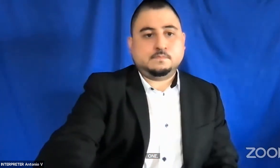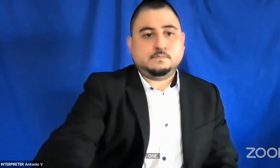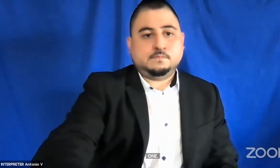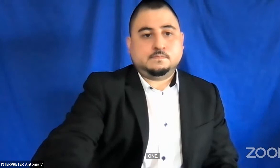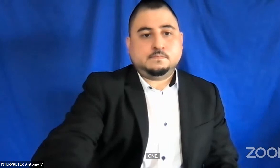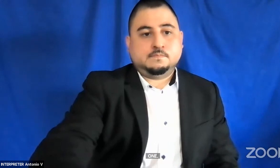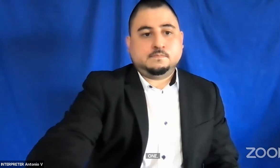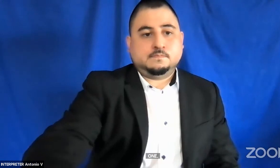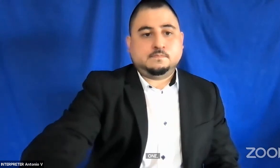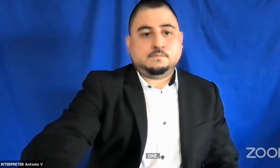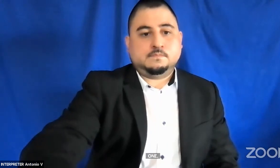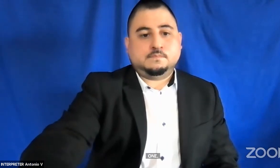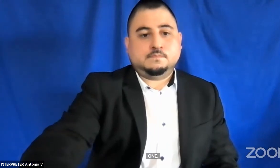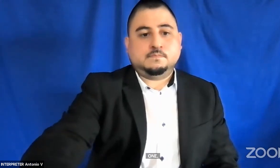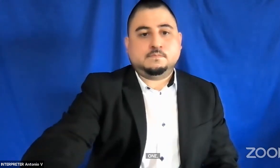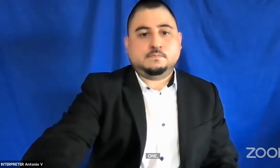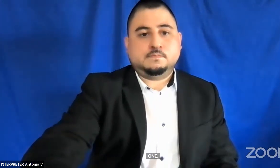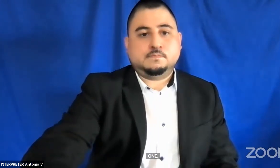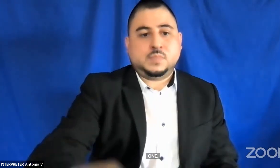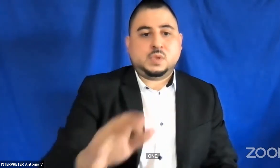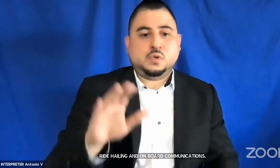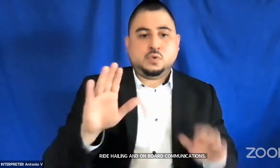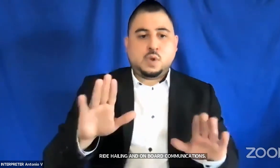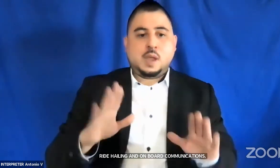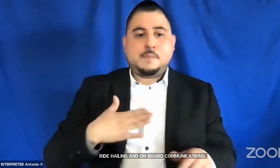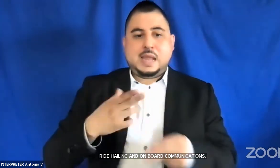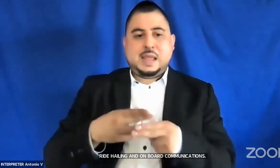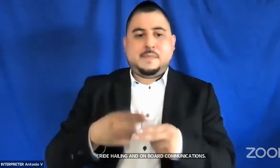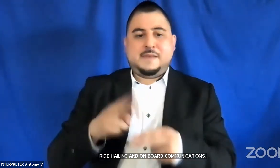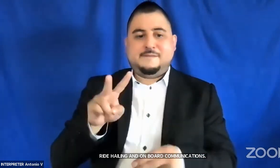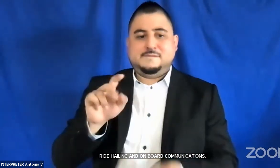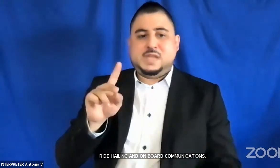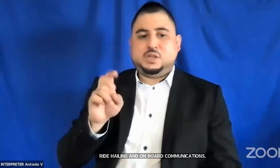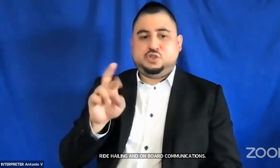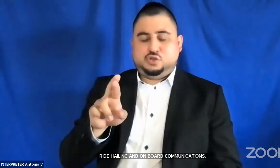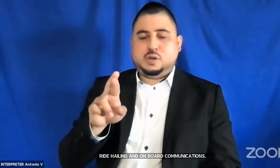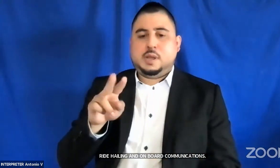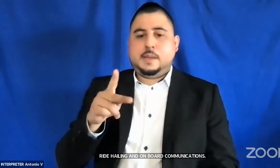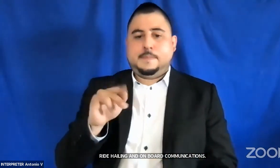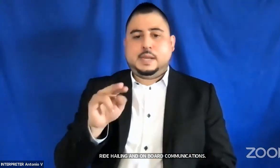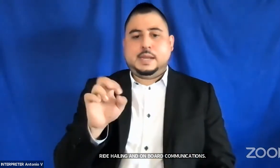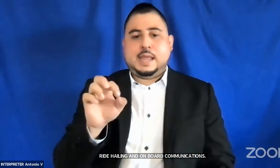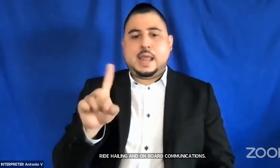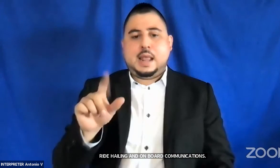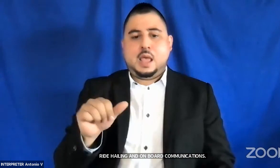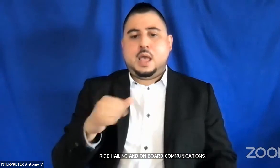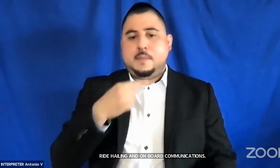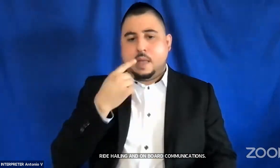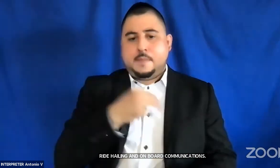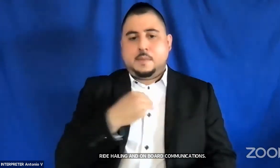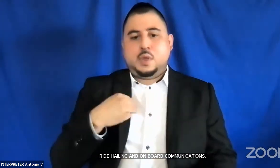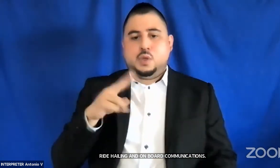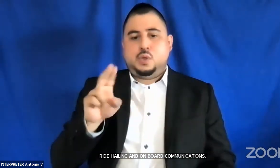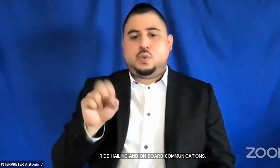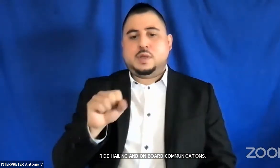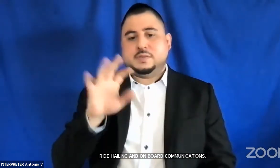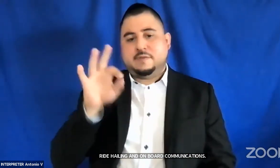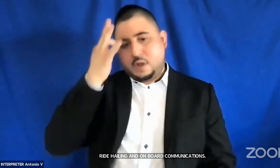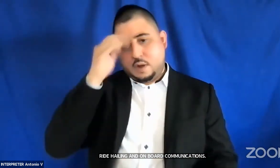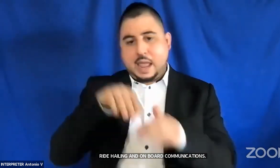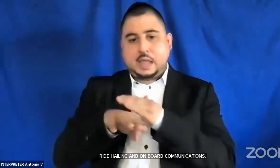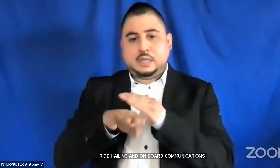Great. My name is Victor Pereira. I am a public member of the U.S. Federal Access